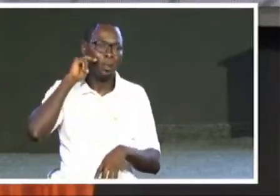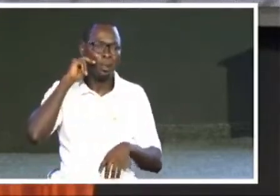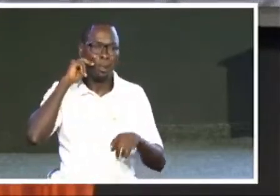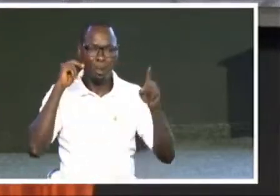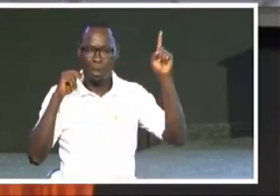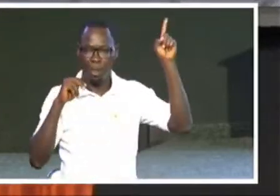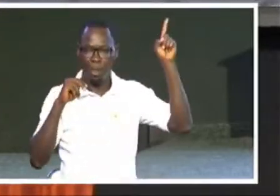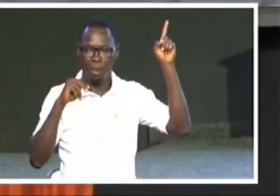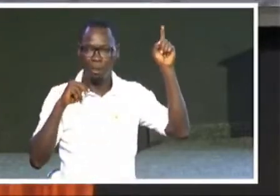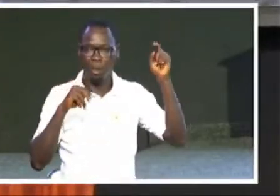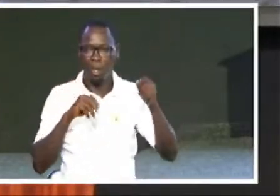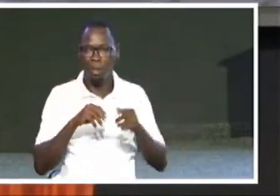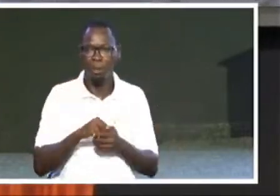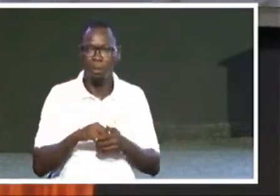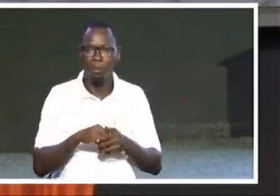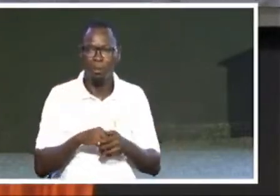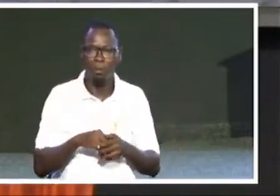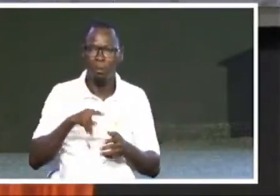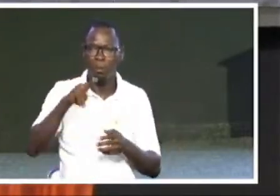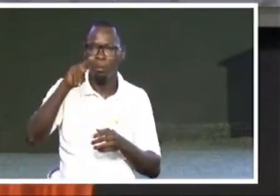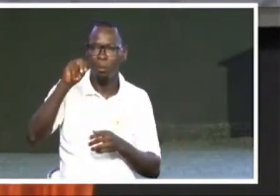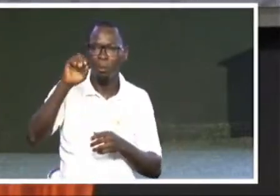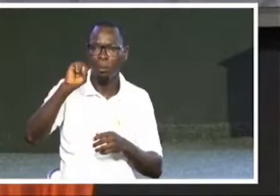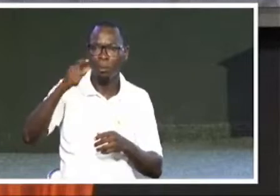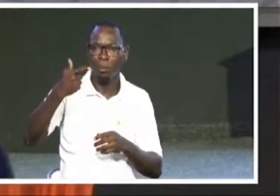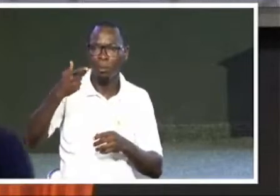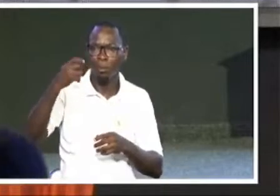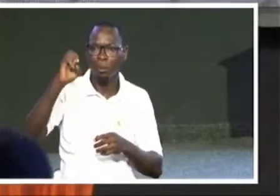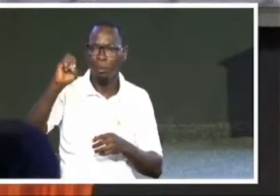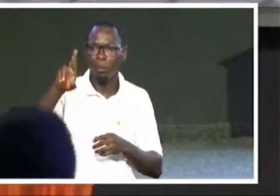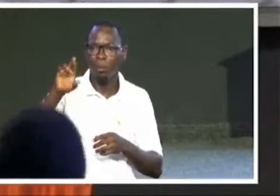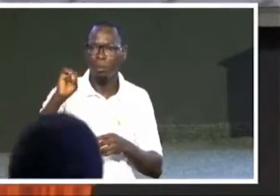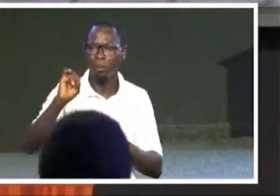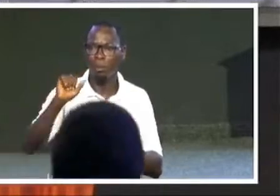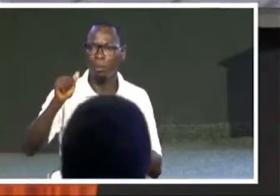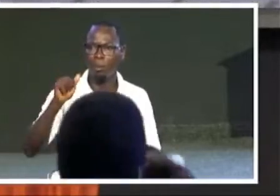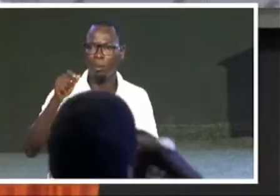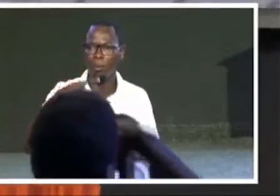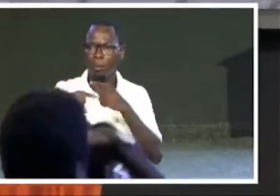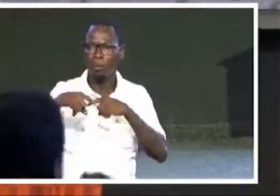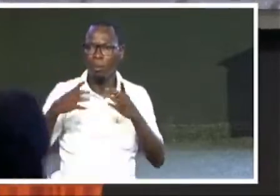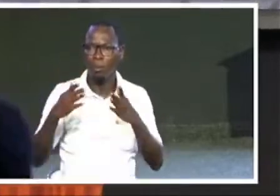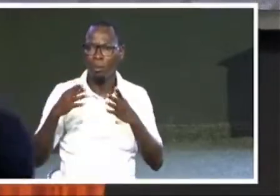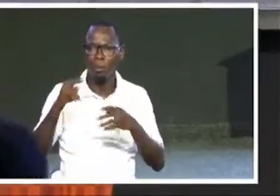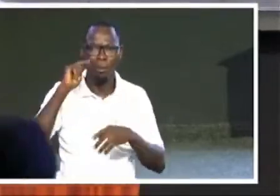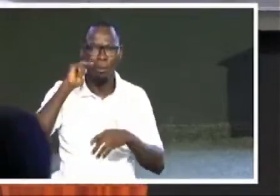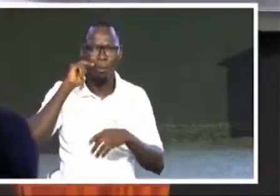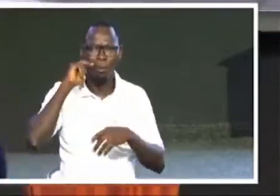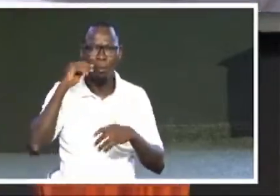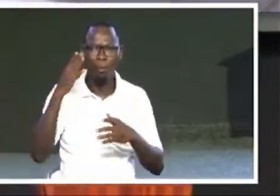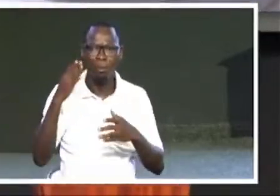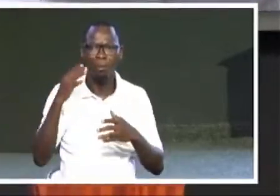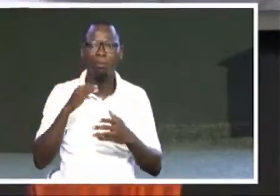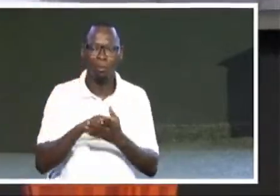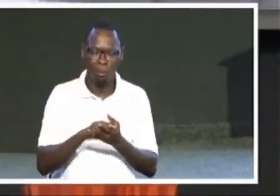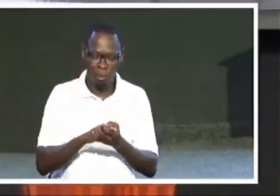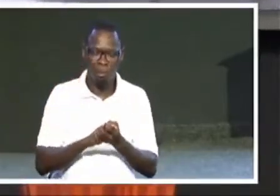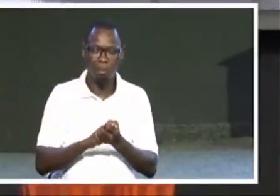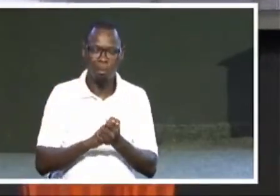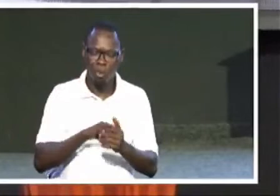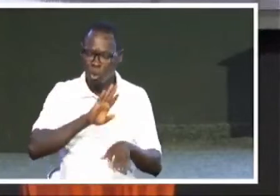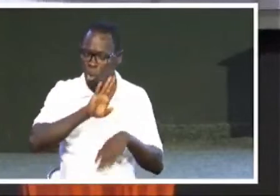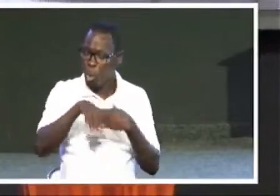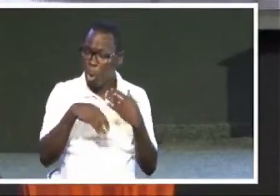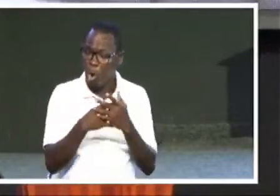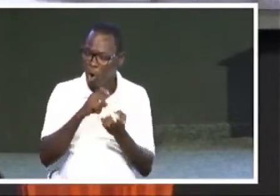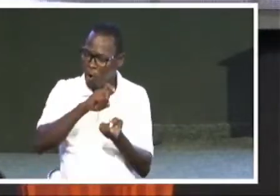take money on that? Are you kidding? Who's going to look after our nation? So all those things have changed because we